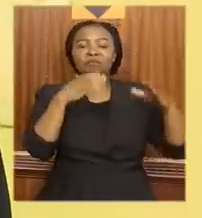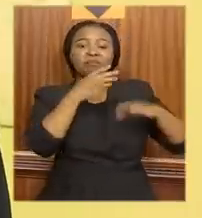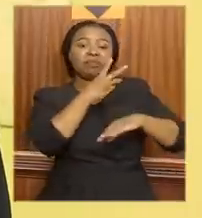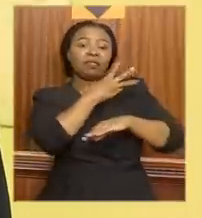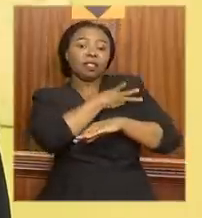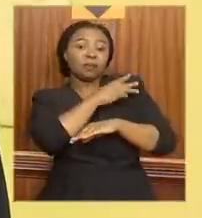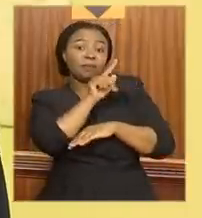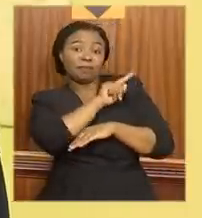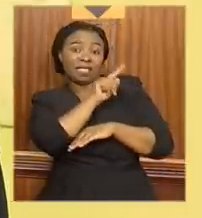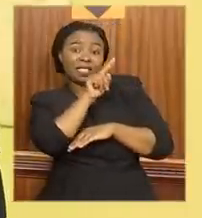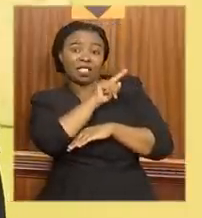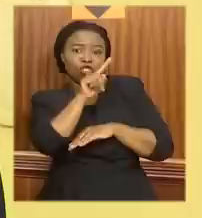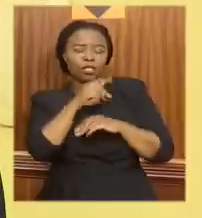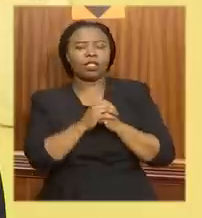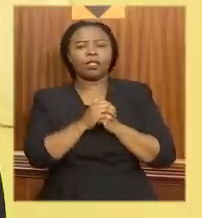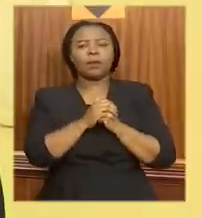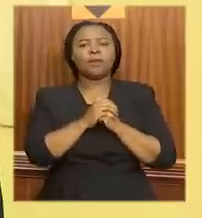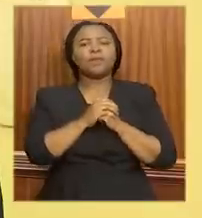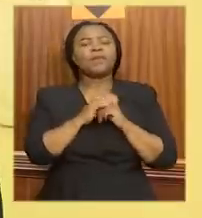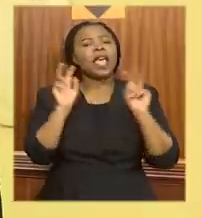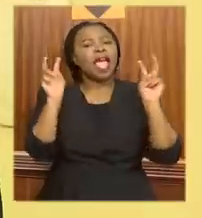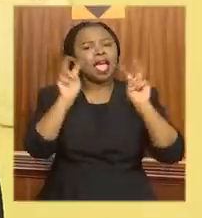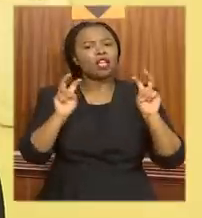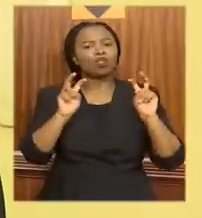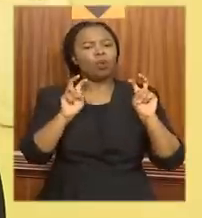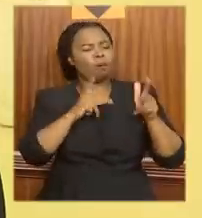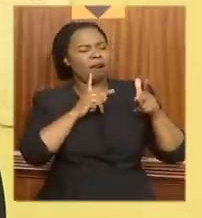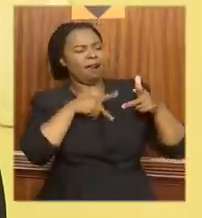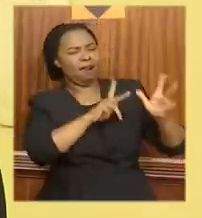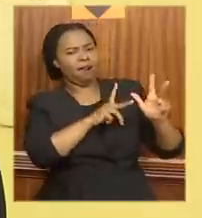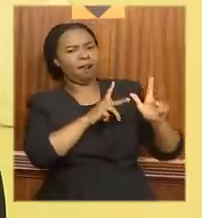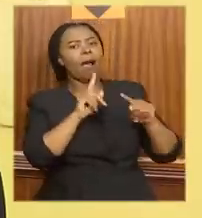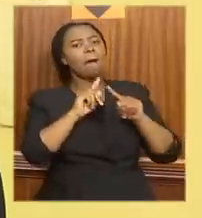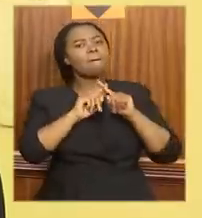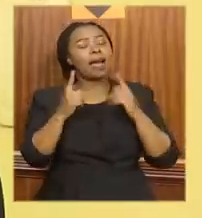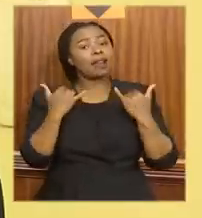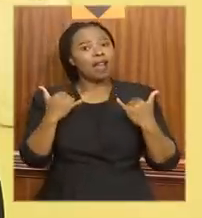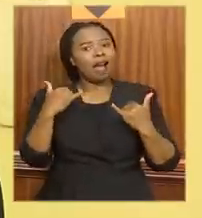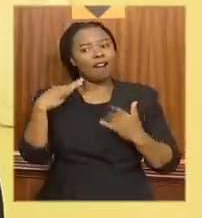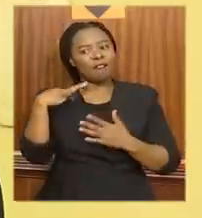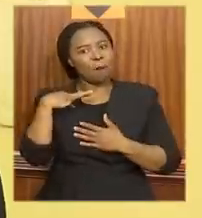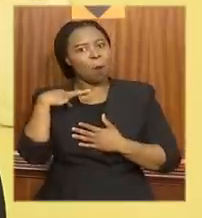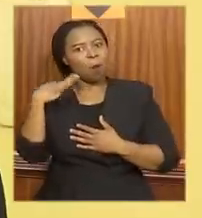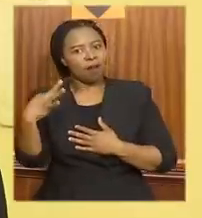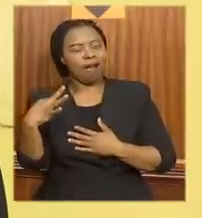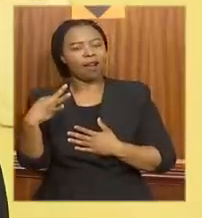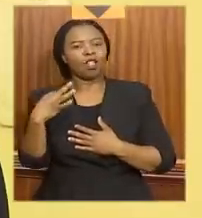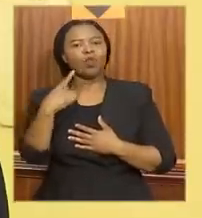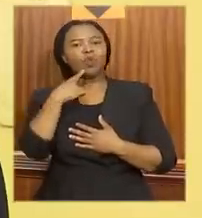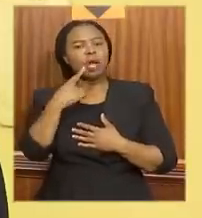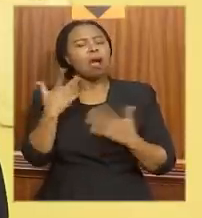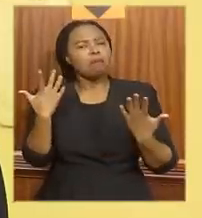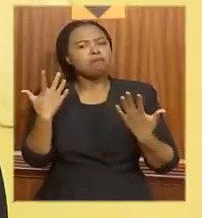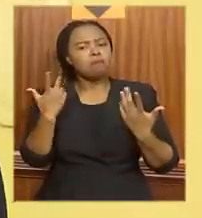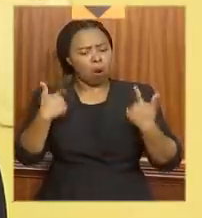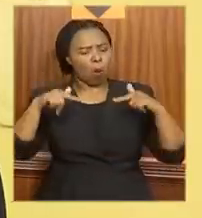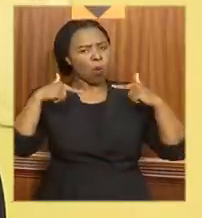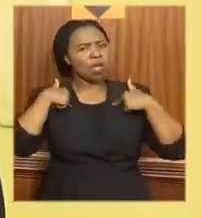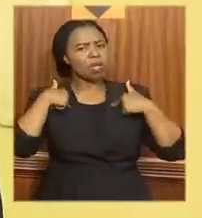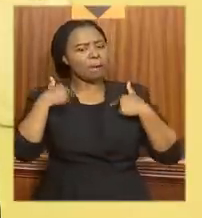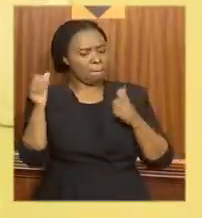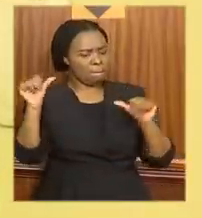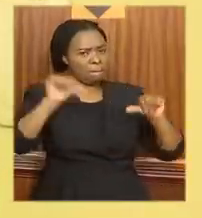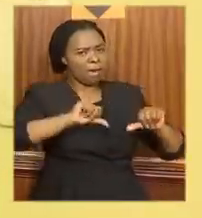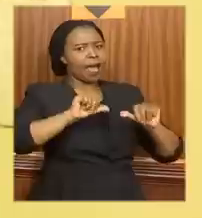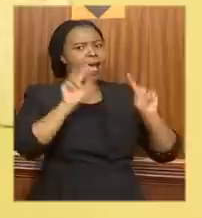left Eskom and have come forward voluntarily to say that they want to lend a hand.